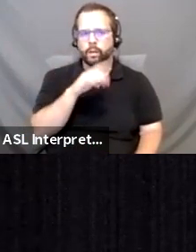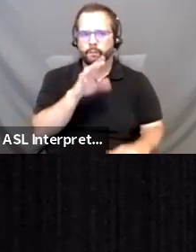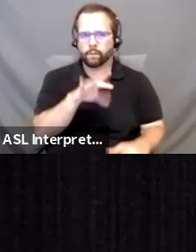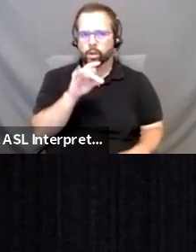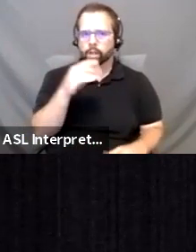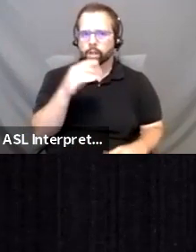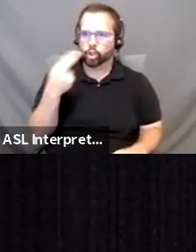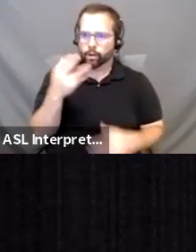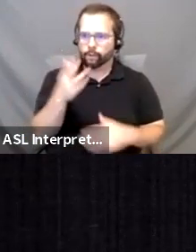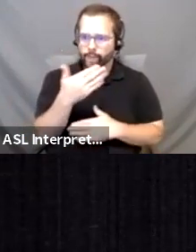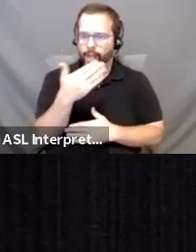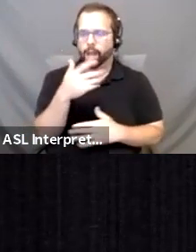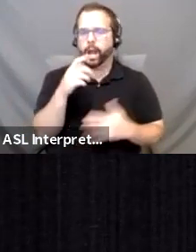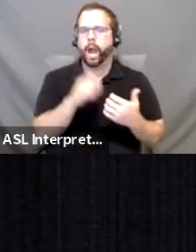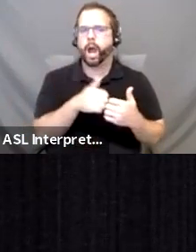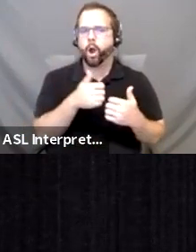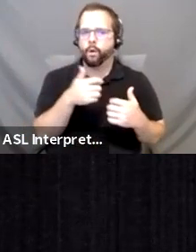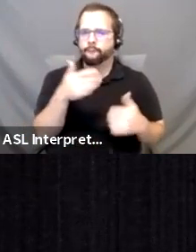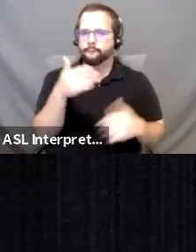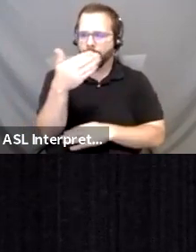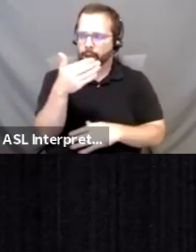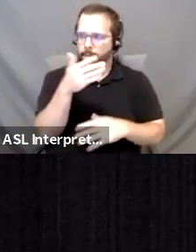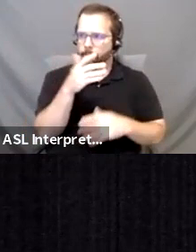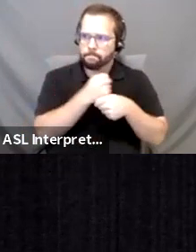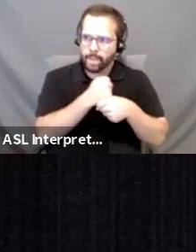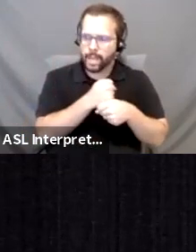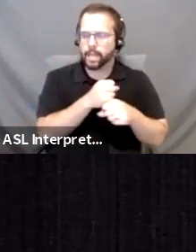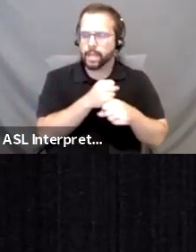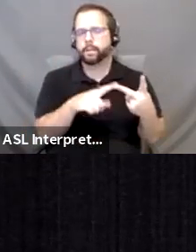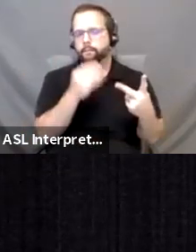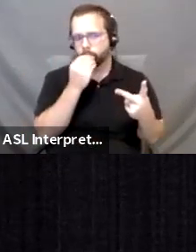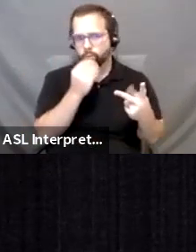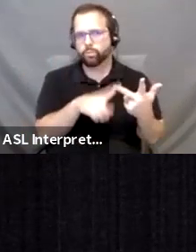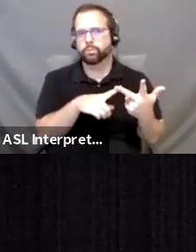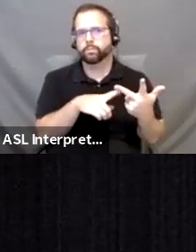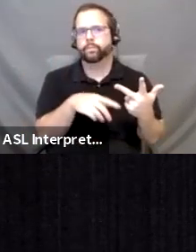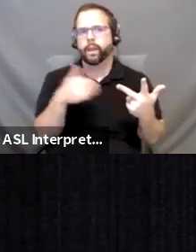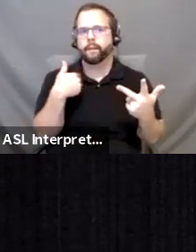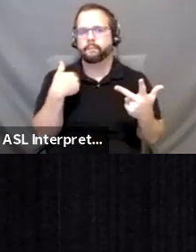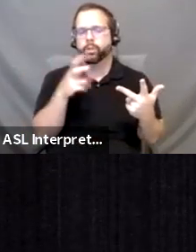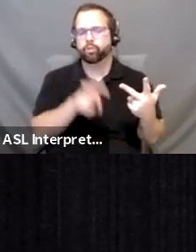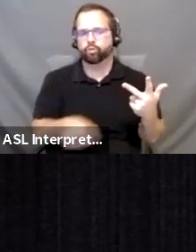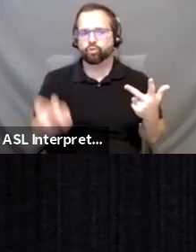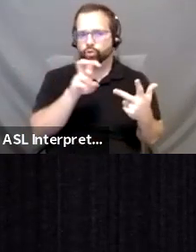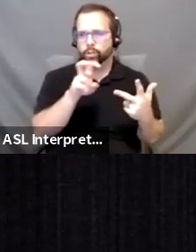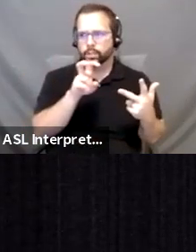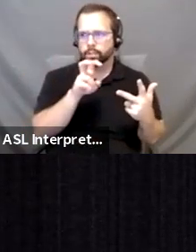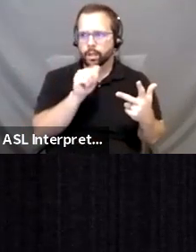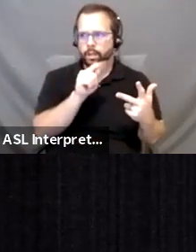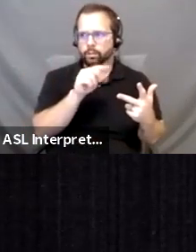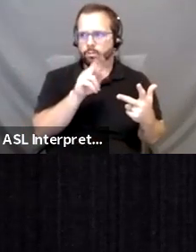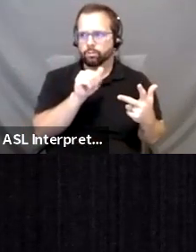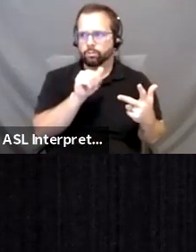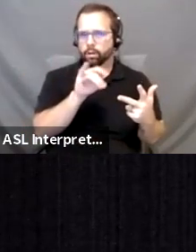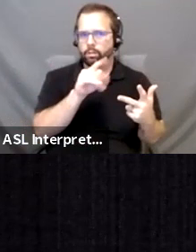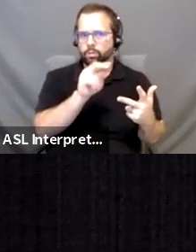made, their flag was made. Then you have their food, and then you have tourist attractions, and then you have the people, like the